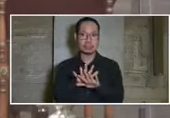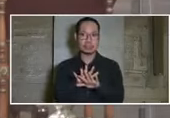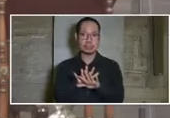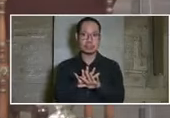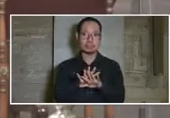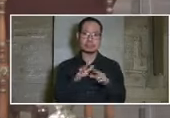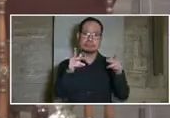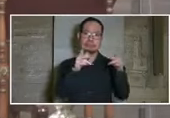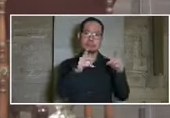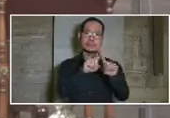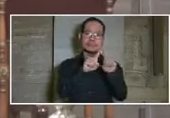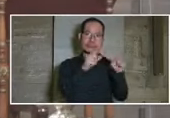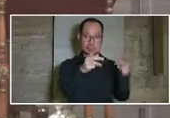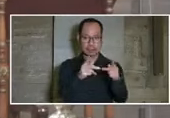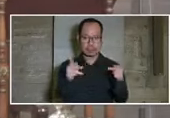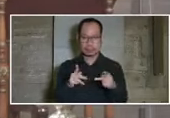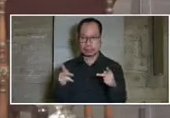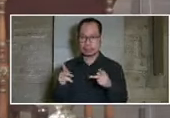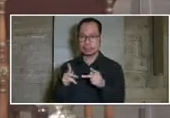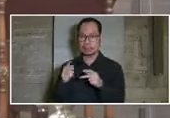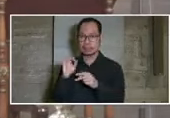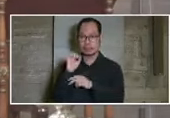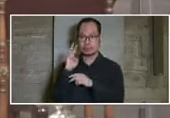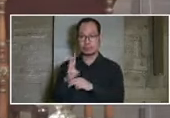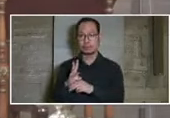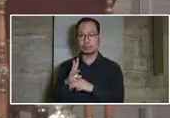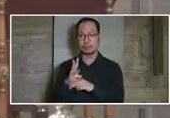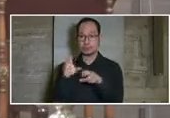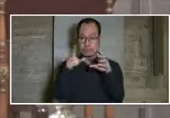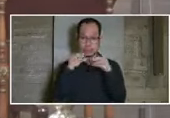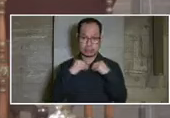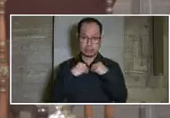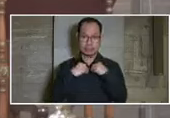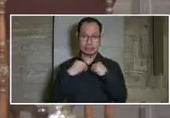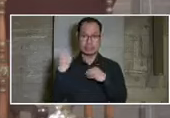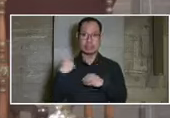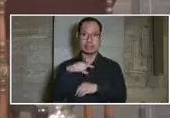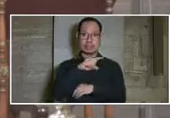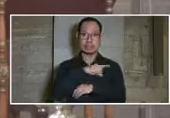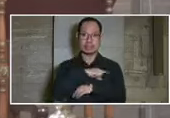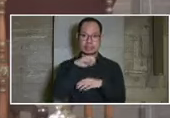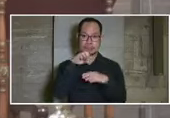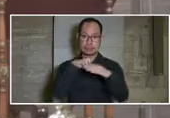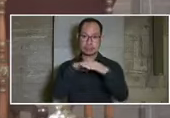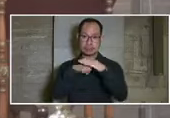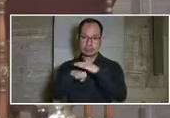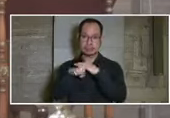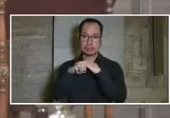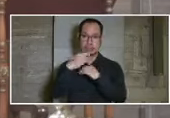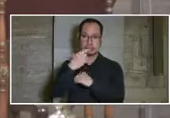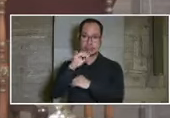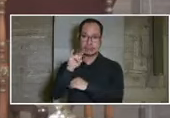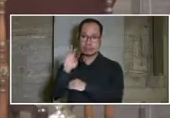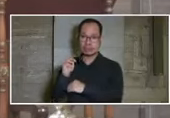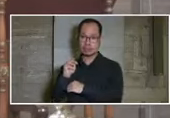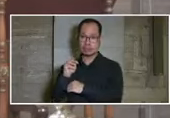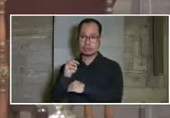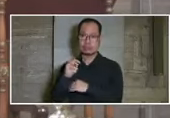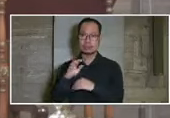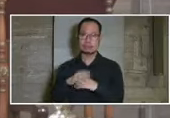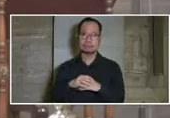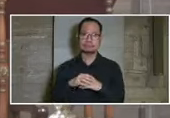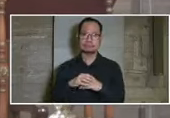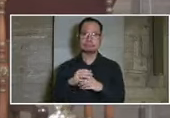places that would accommodate us inside the gym, inside our dining